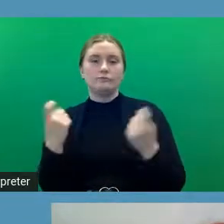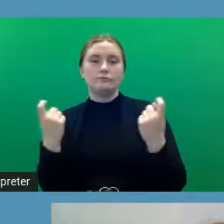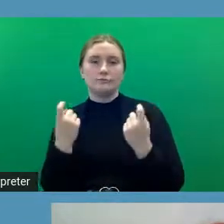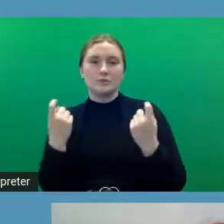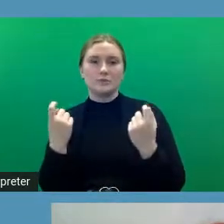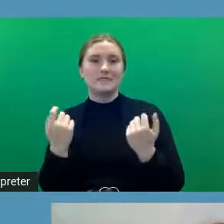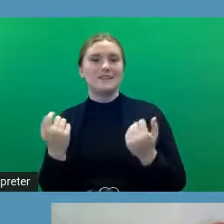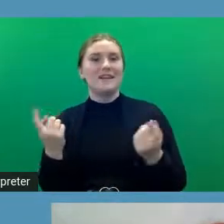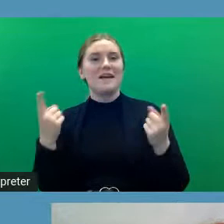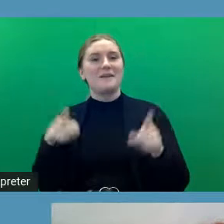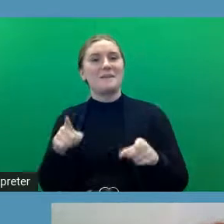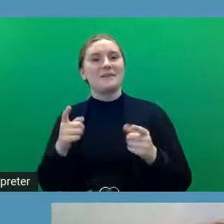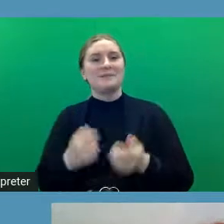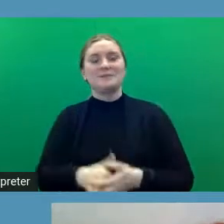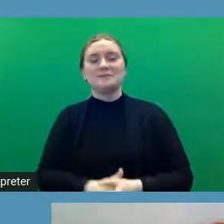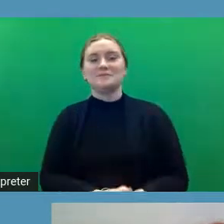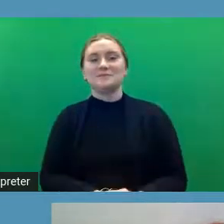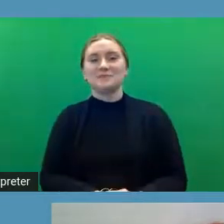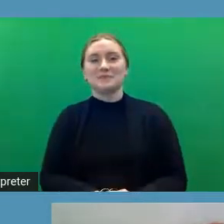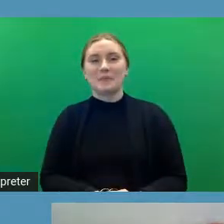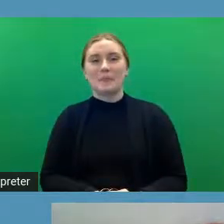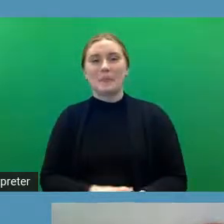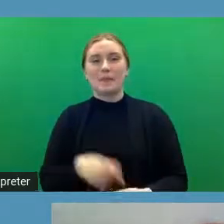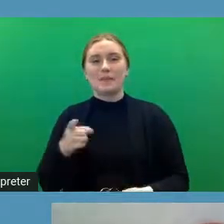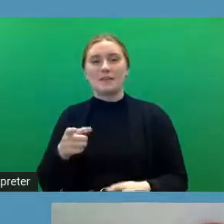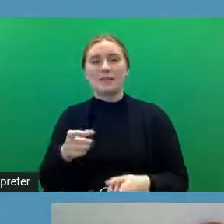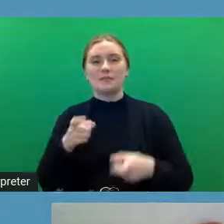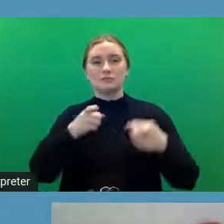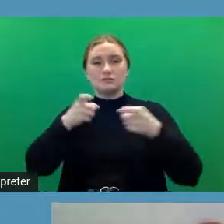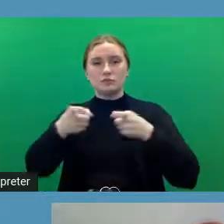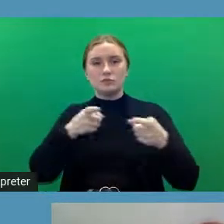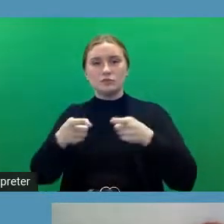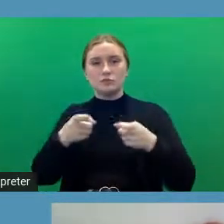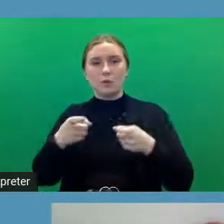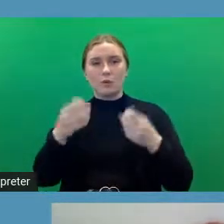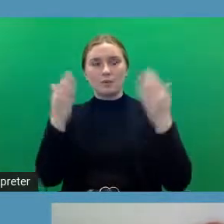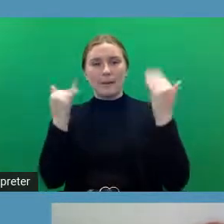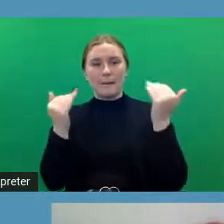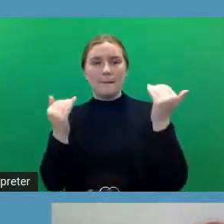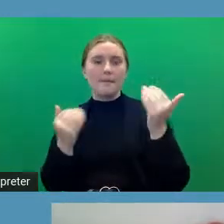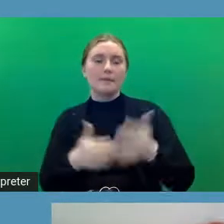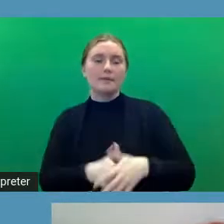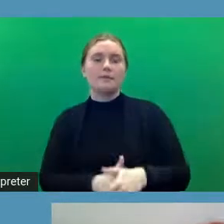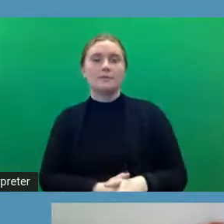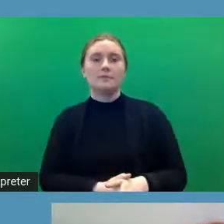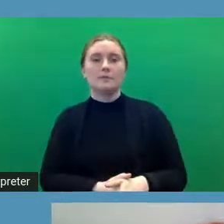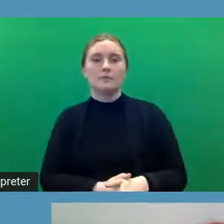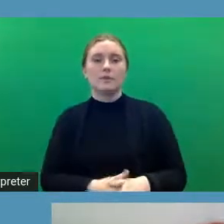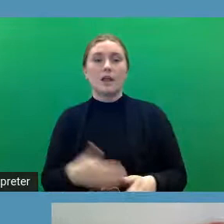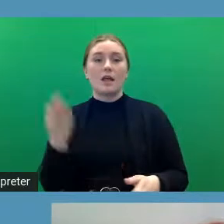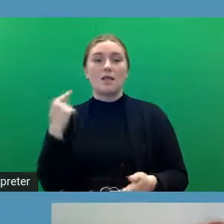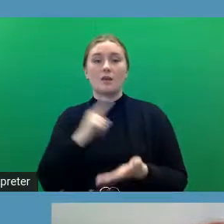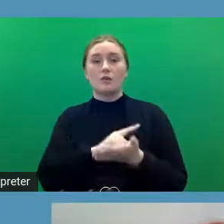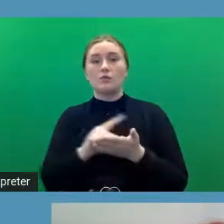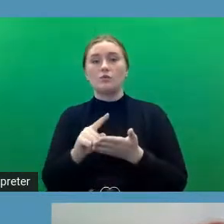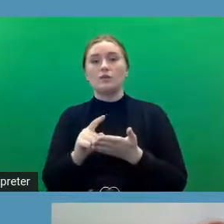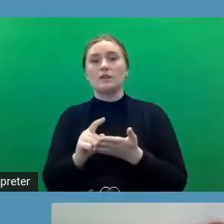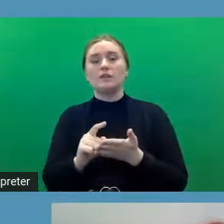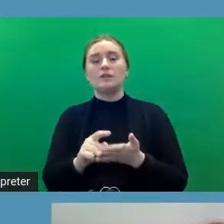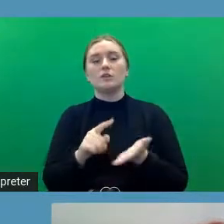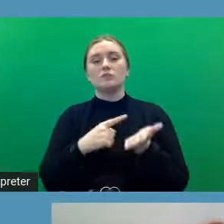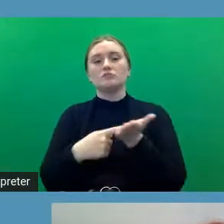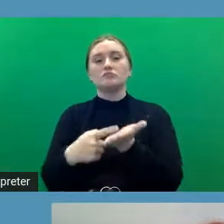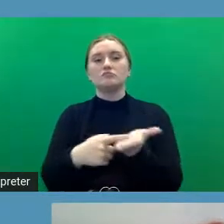tactic. That could help manage expectations. We talked a little bit about that last week as well, like managing your